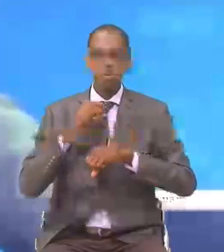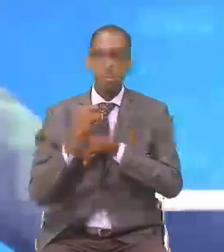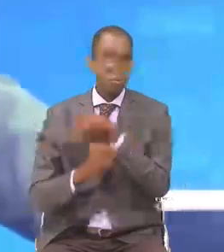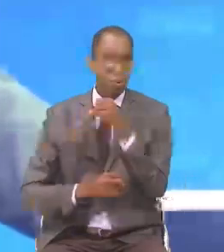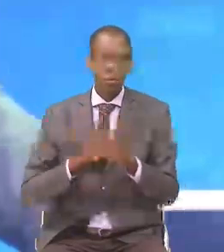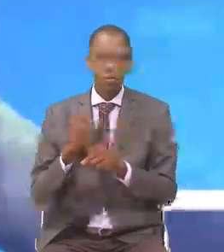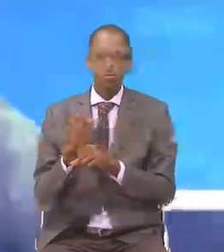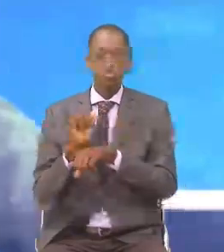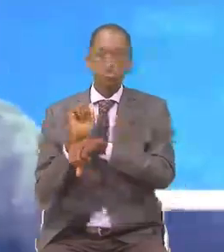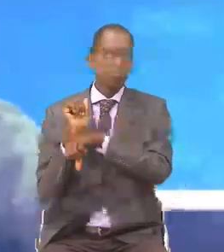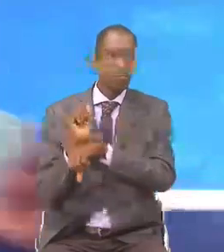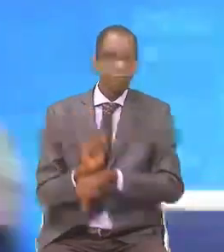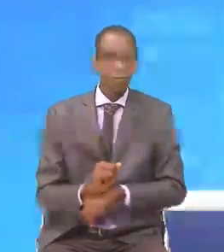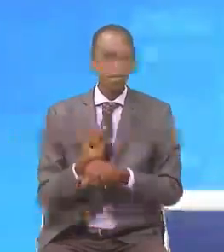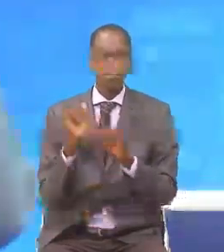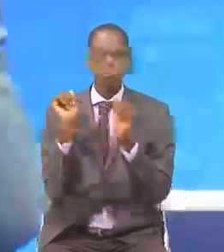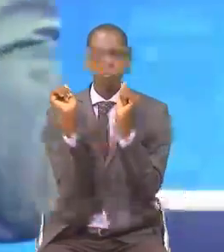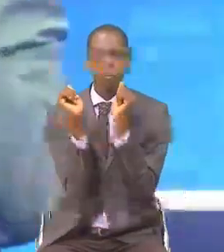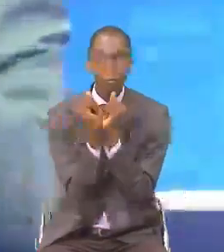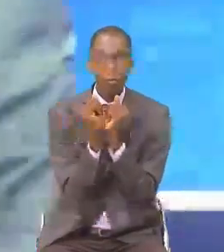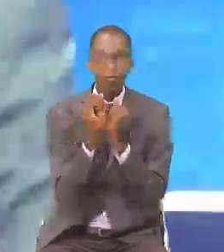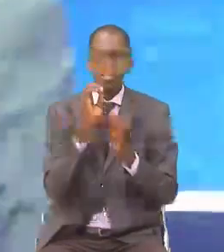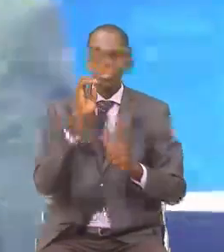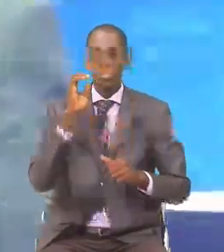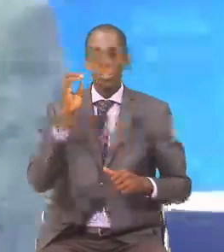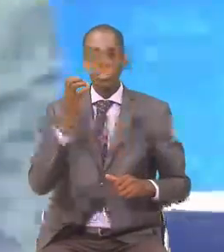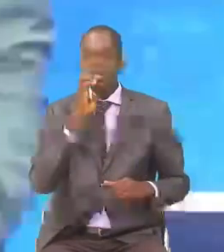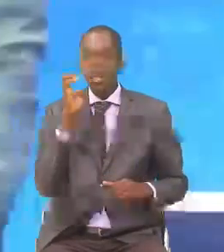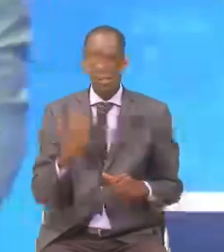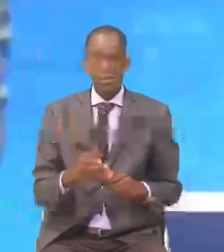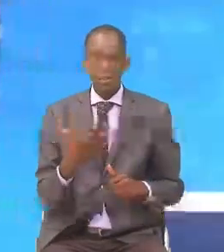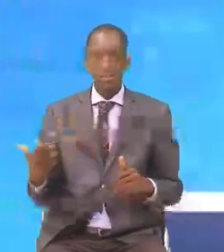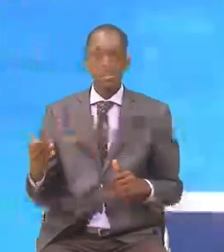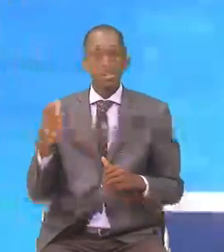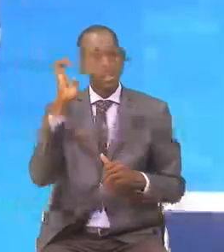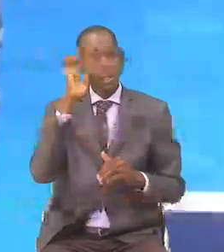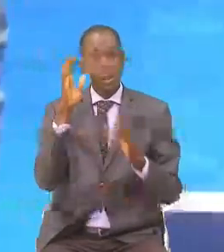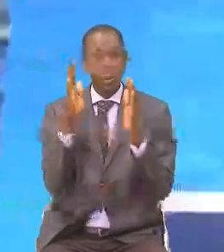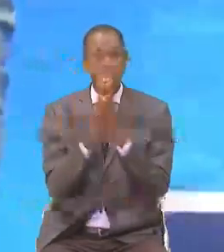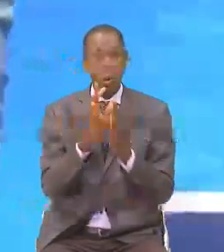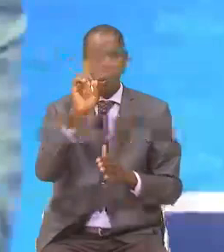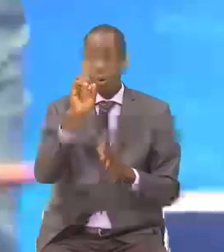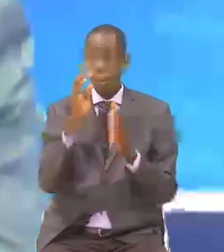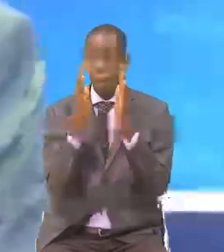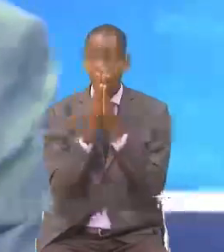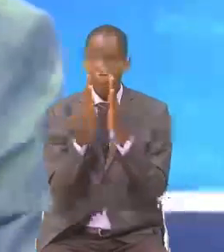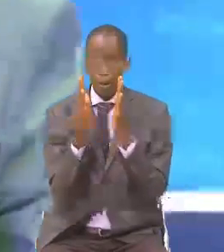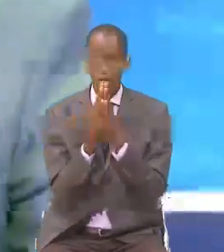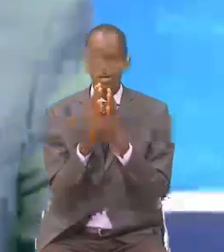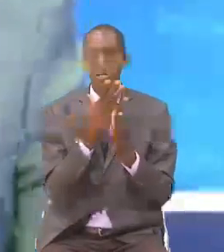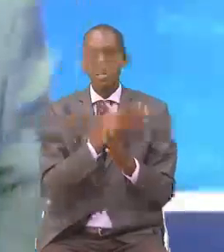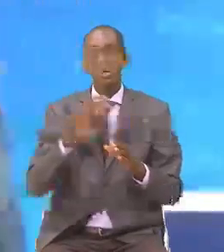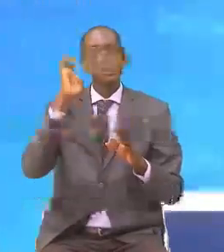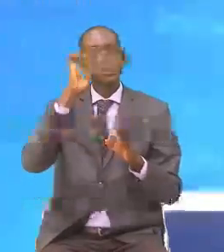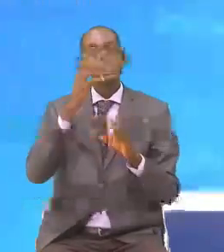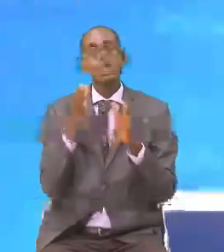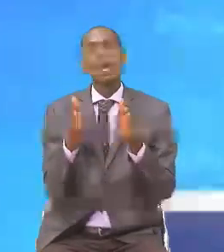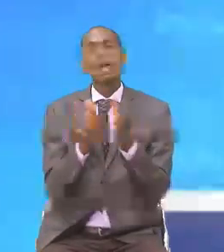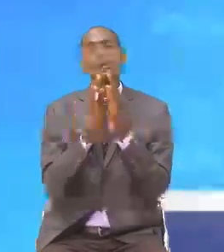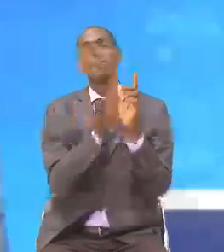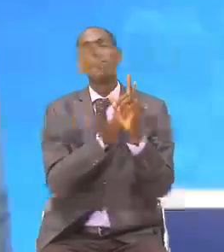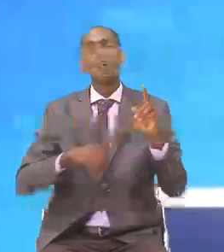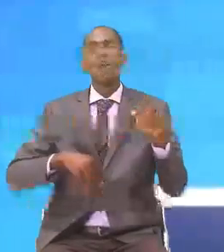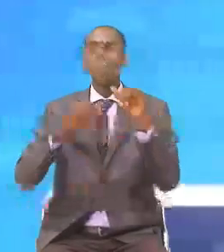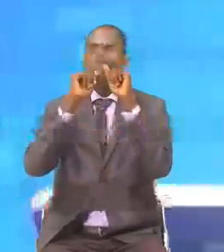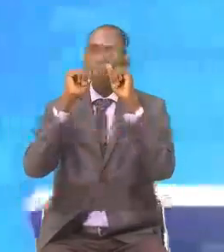had calamity, he had suffering, he had oppression, he had bondage, he had evil. He prayed one prayer